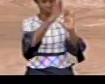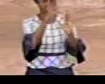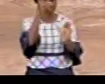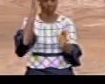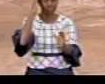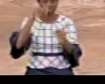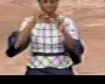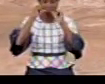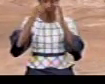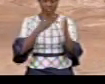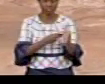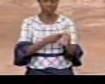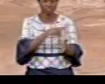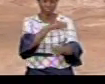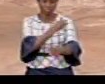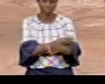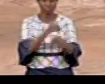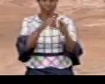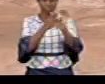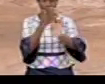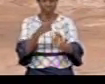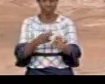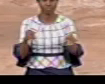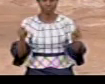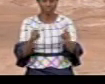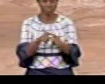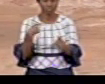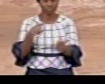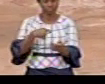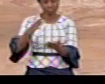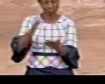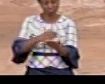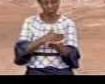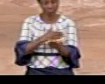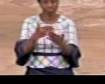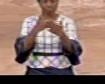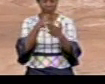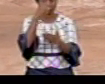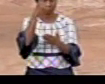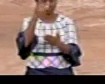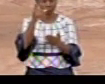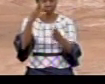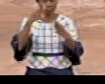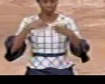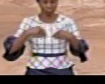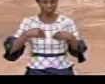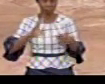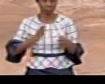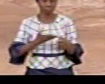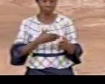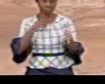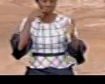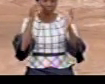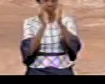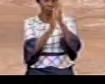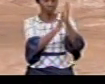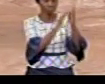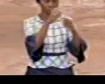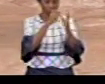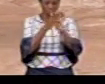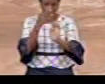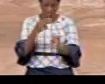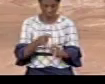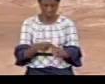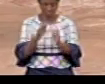Jesus' name. As we sing before you, Lord, we ask you inhabit our praises this evening in Jesus' name. In Jesus' mighty name